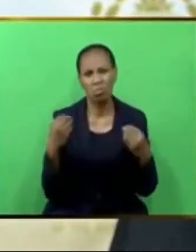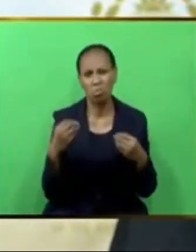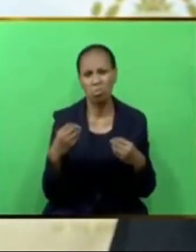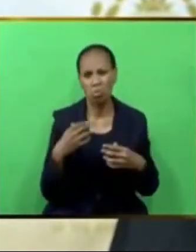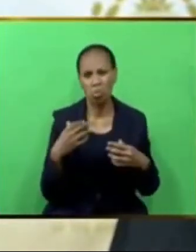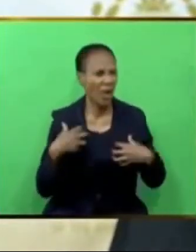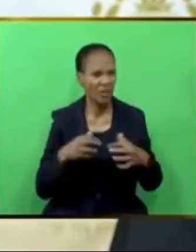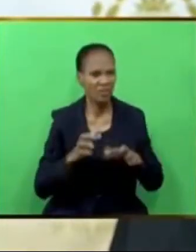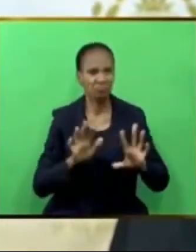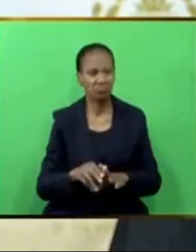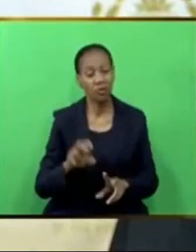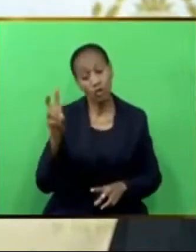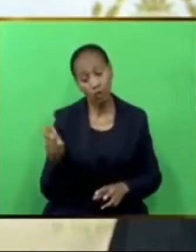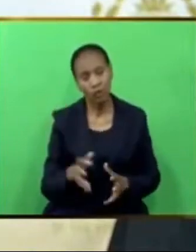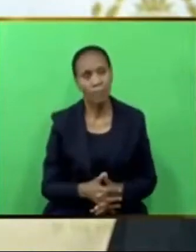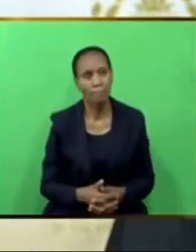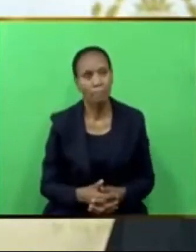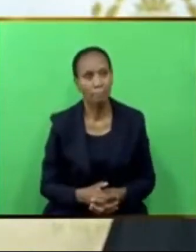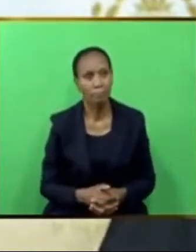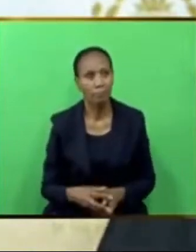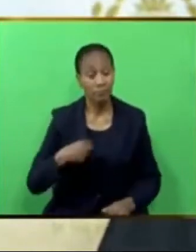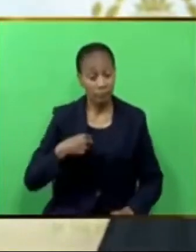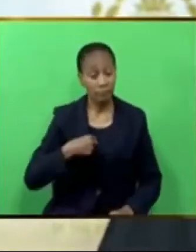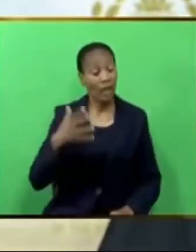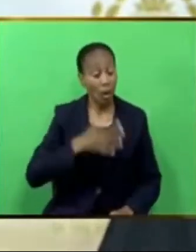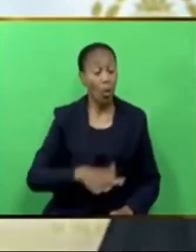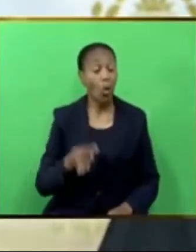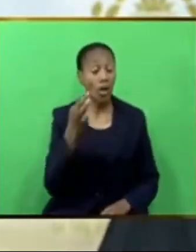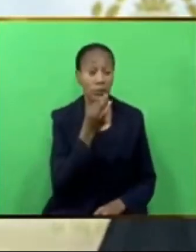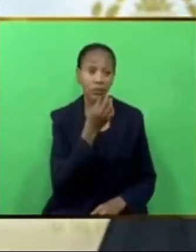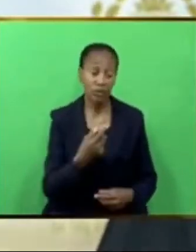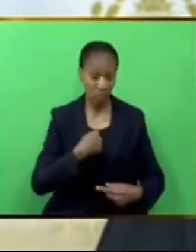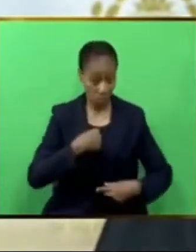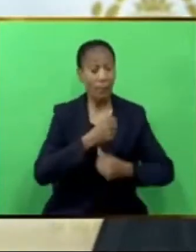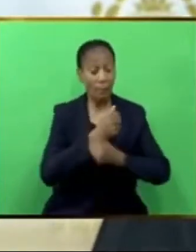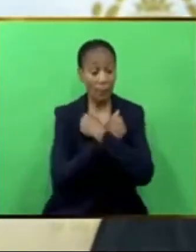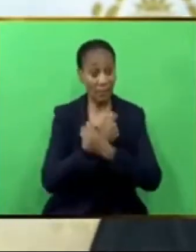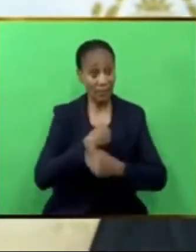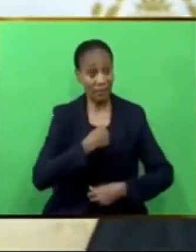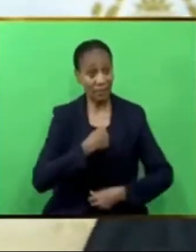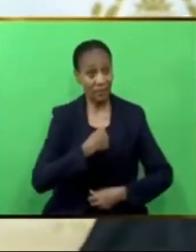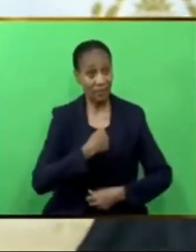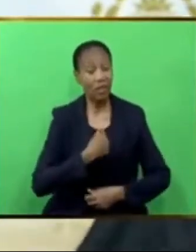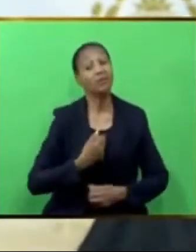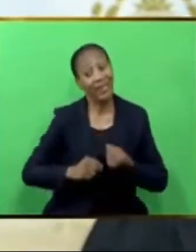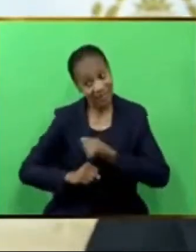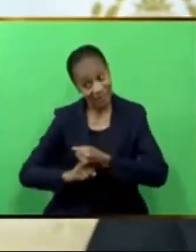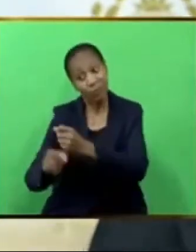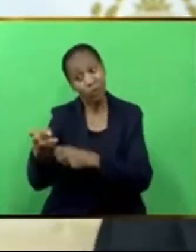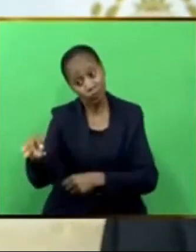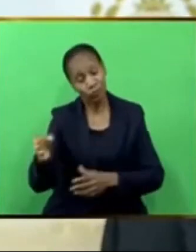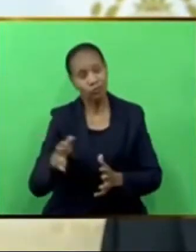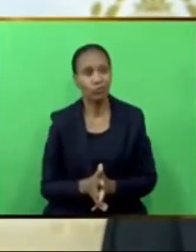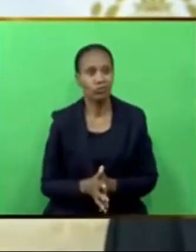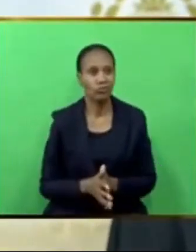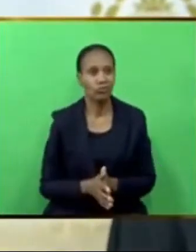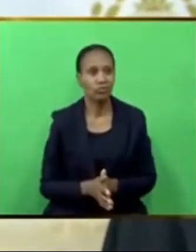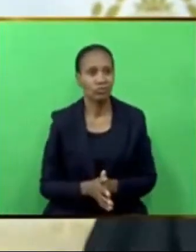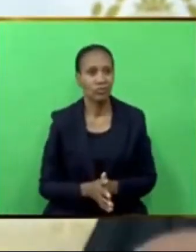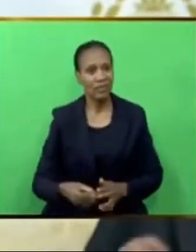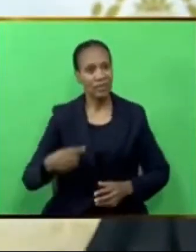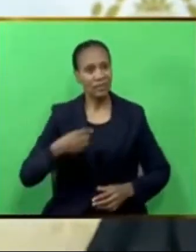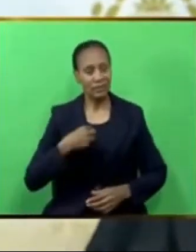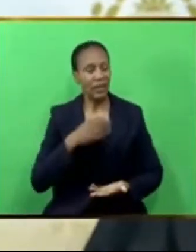quote. I would like to say to Kamo, as a parent myself, I agree with you.